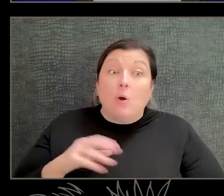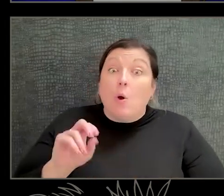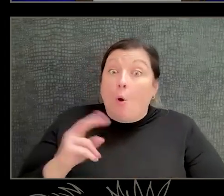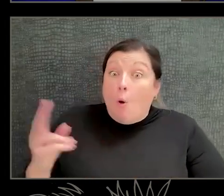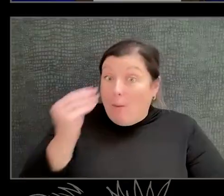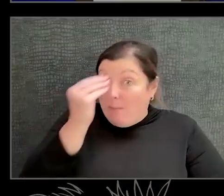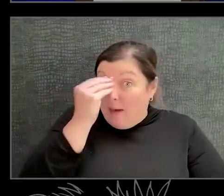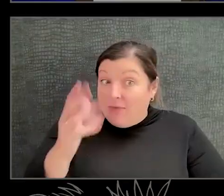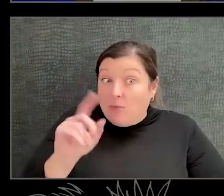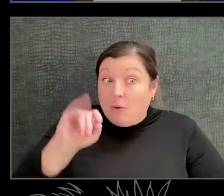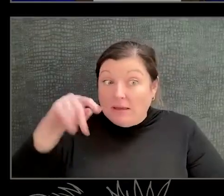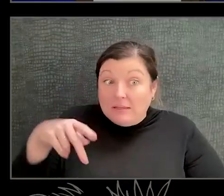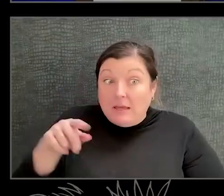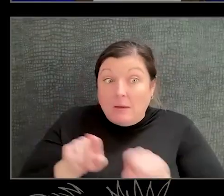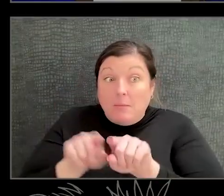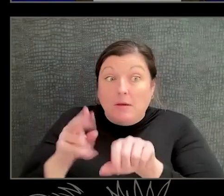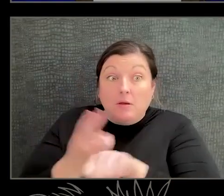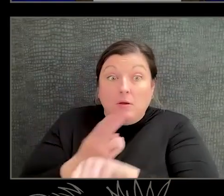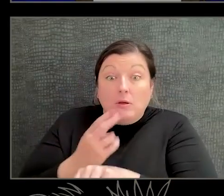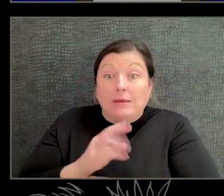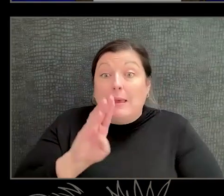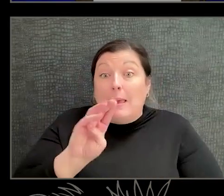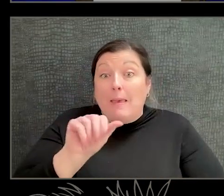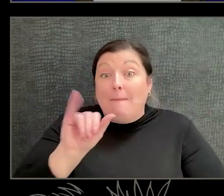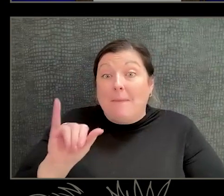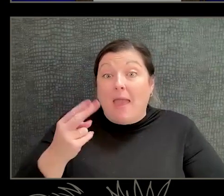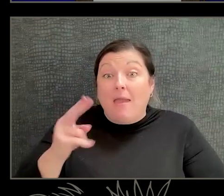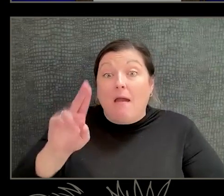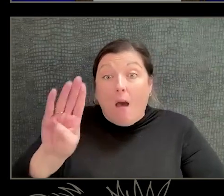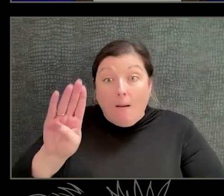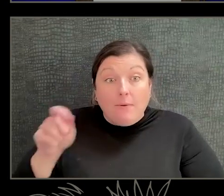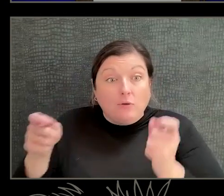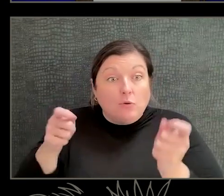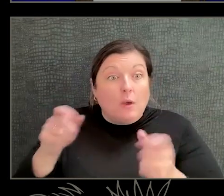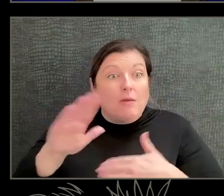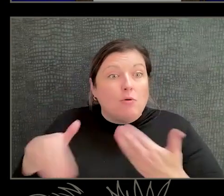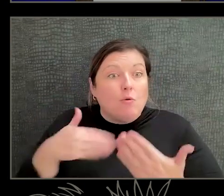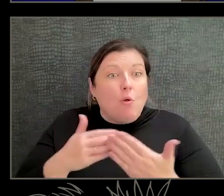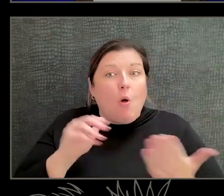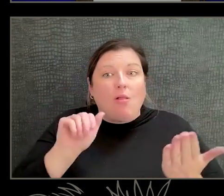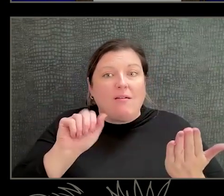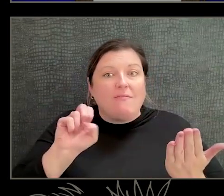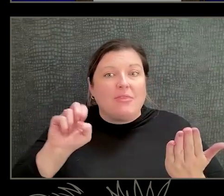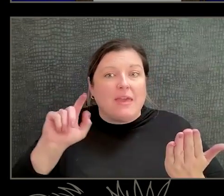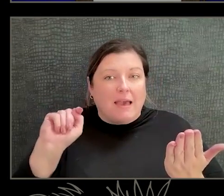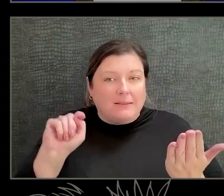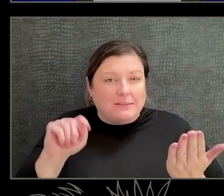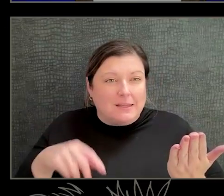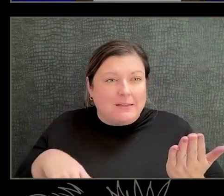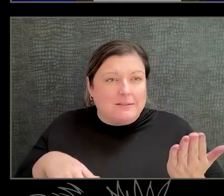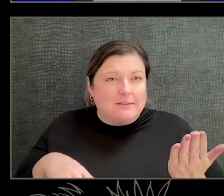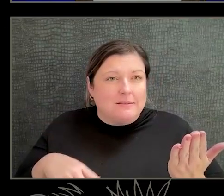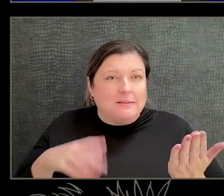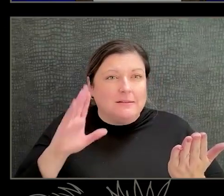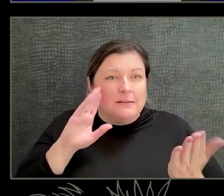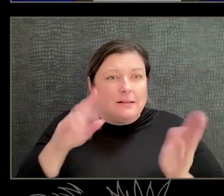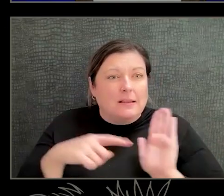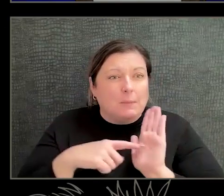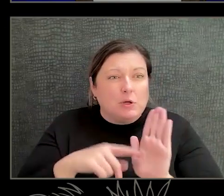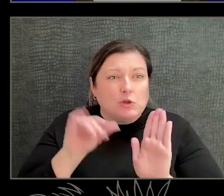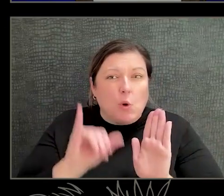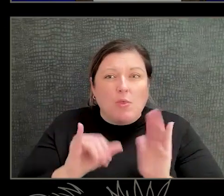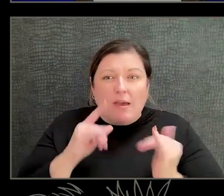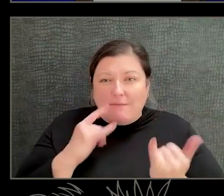nice tip is that we also use Bayhub to handling all of the assets. So let me show that in